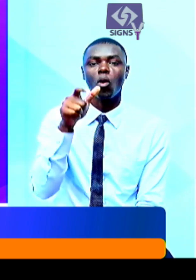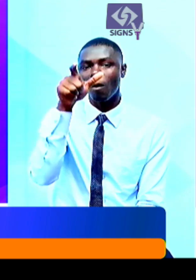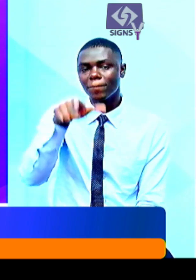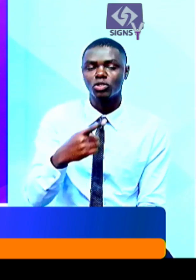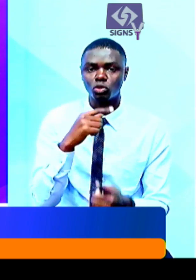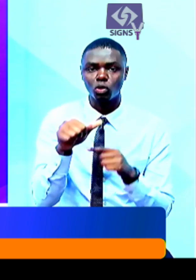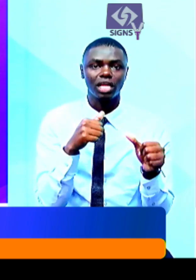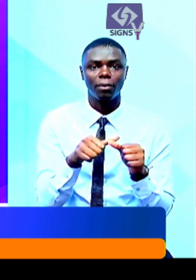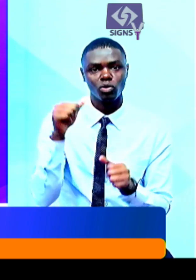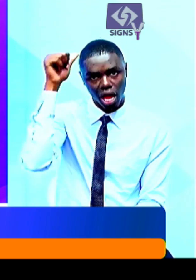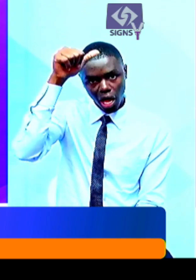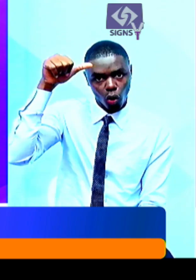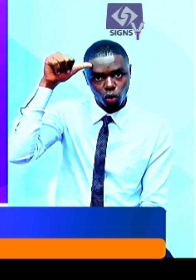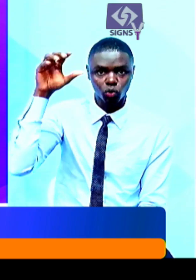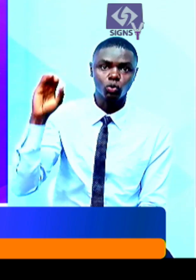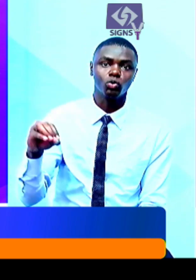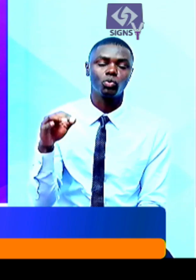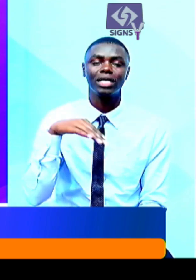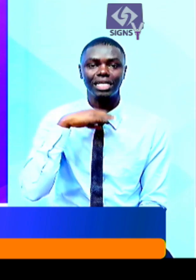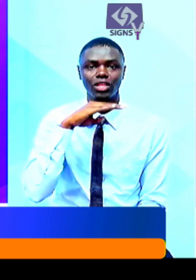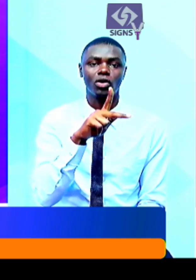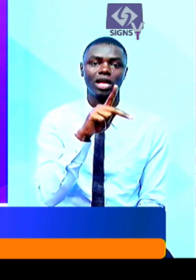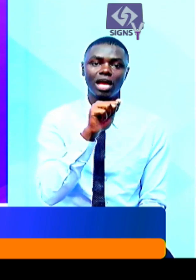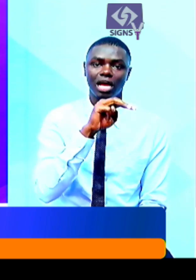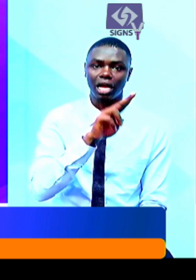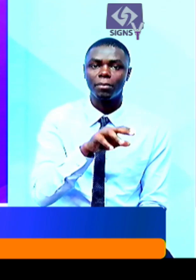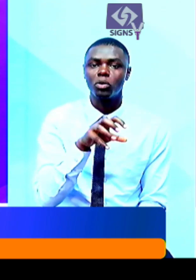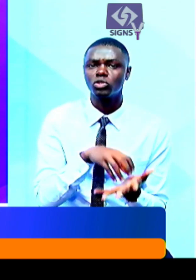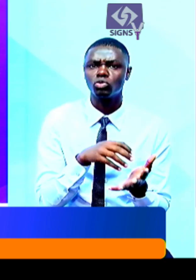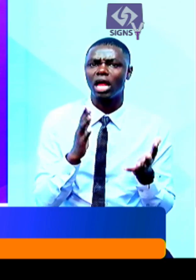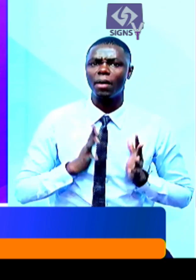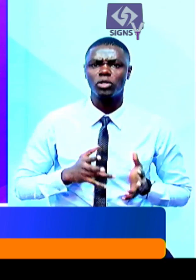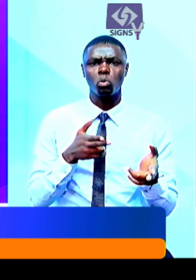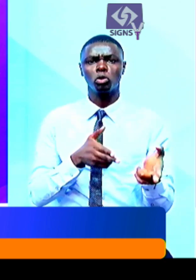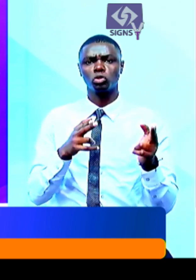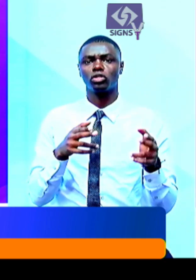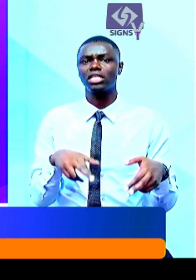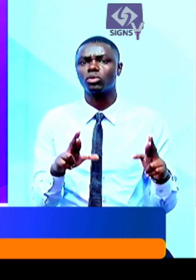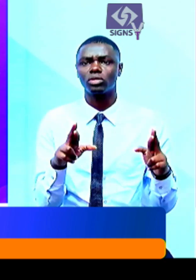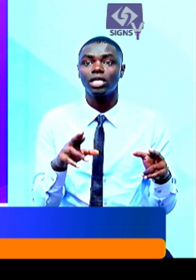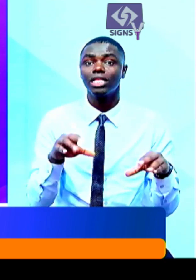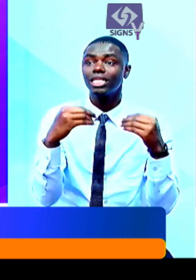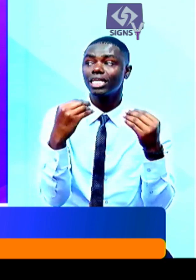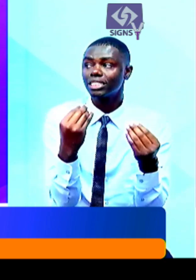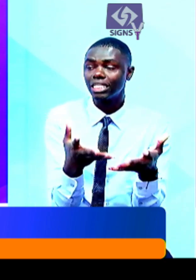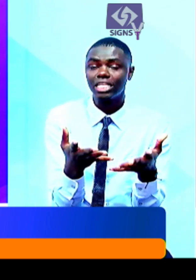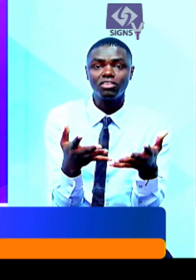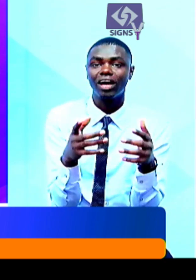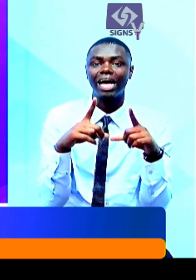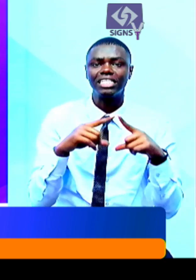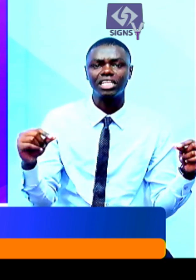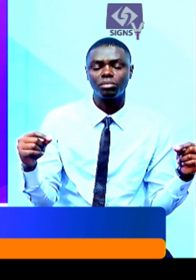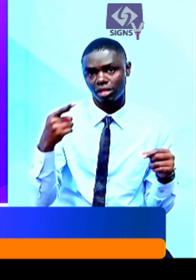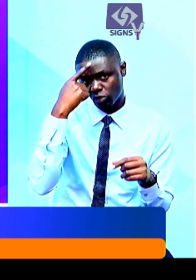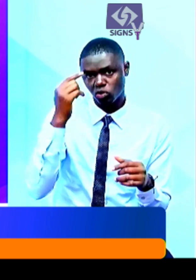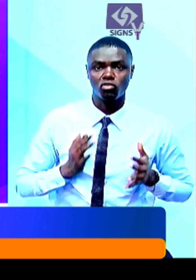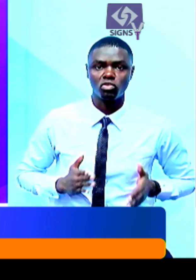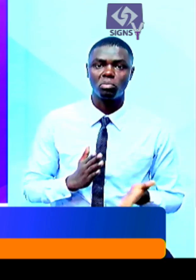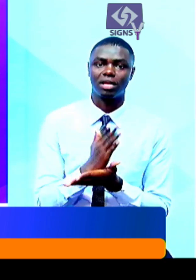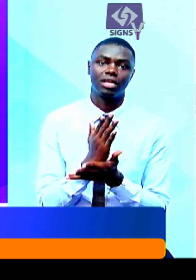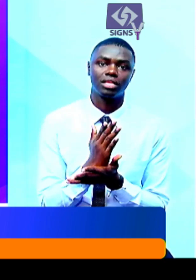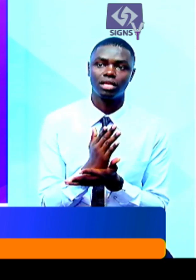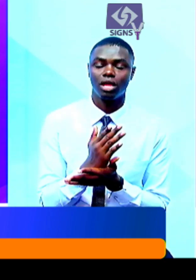one talks about Kamau's death. Even the Kamau situation, the guy who was shot on the street. Yeah. They just give a blanket statement because of you and I can't mention because he